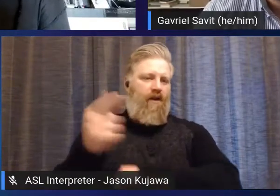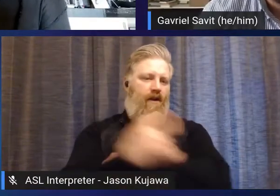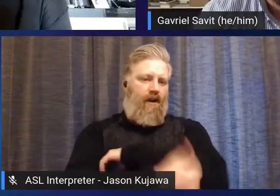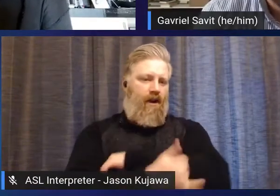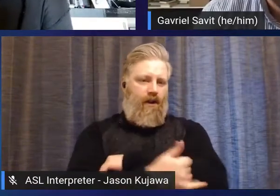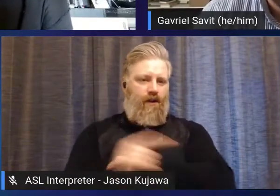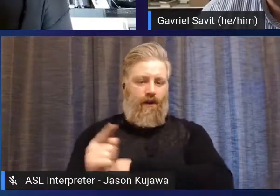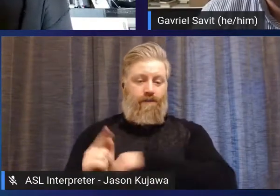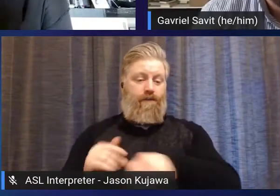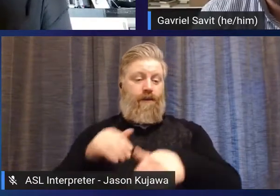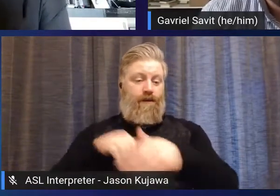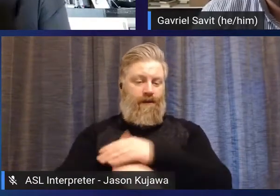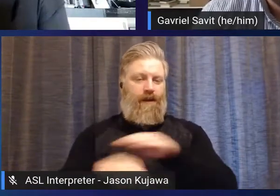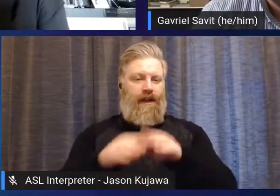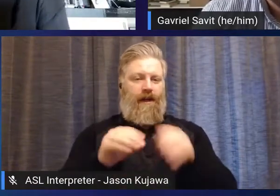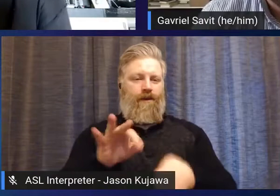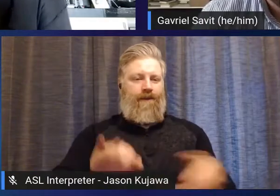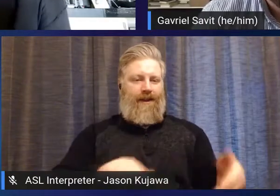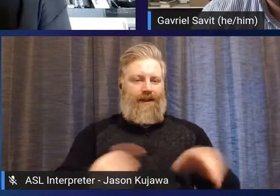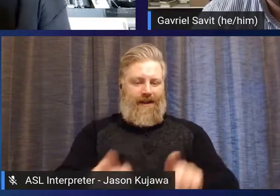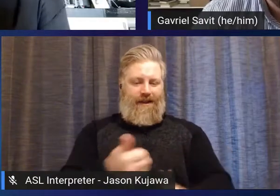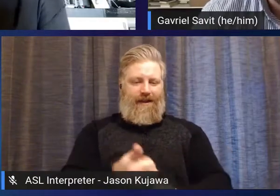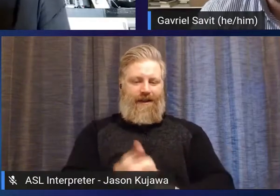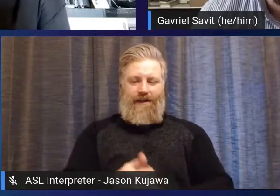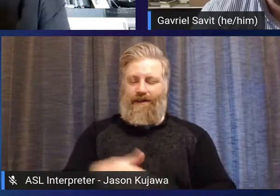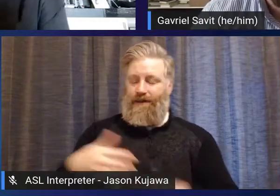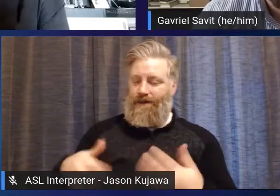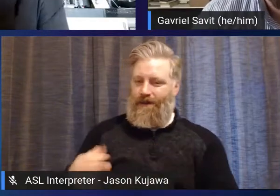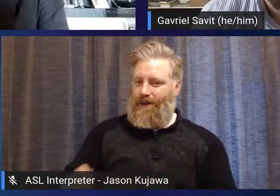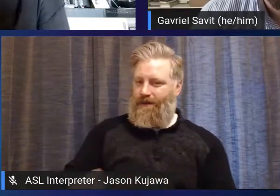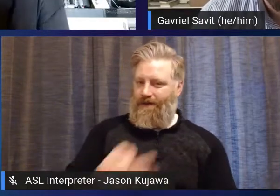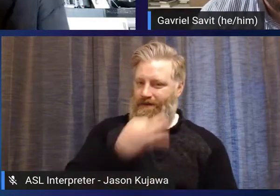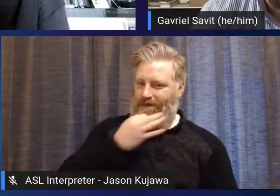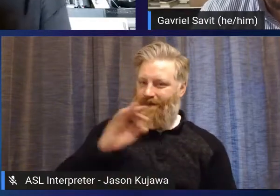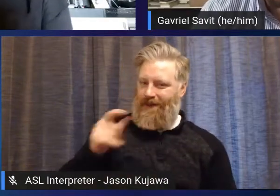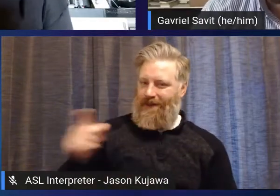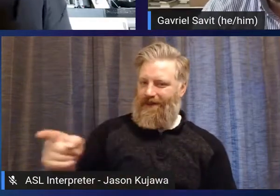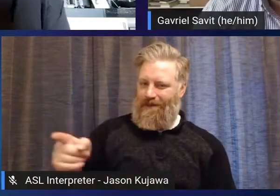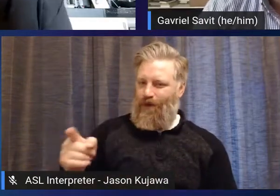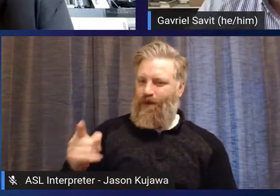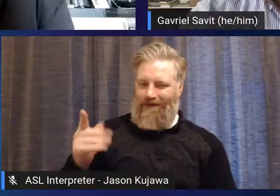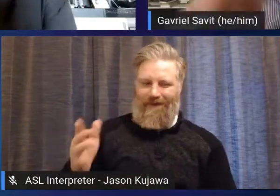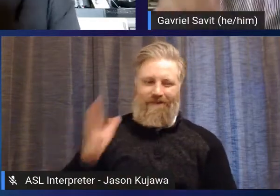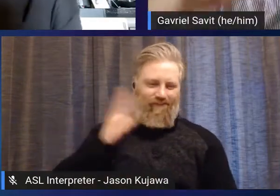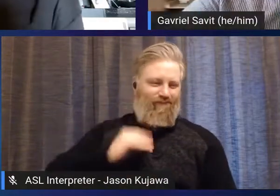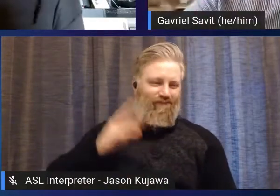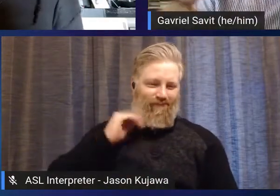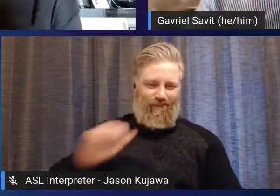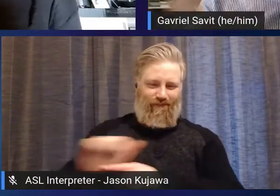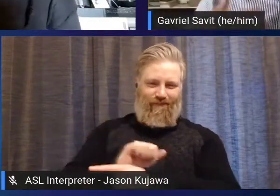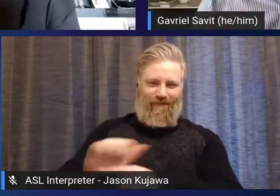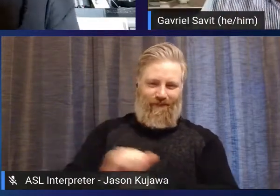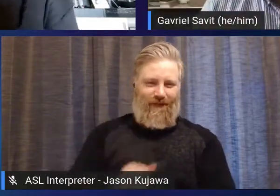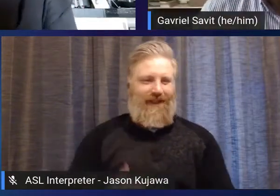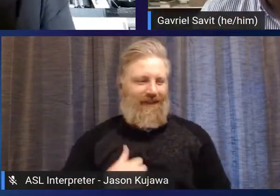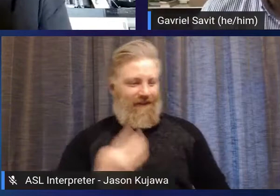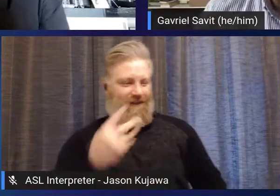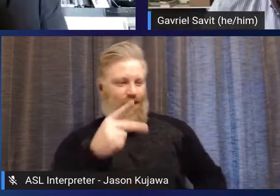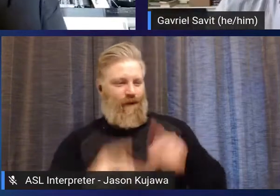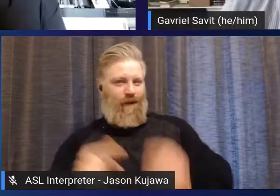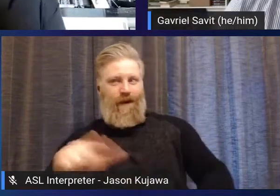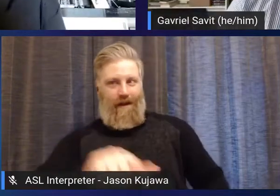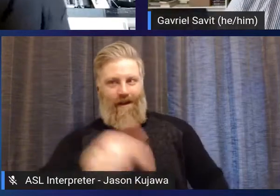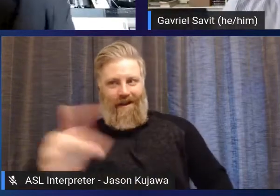itself. Nailed it. It's like you've done this before, man. You nailed it, man. 4 people before me, man. I had time to think